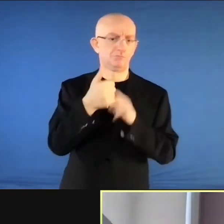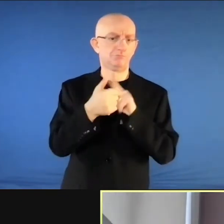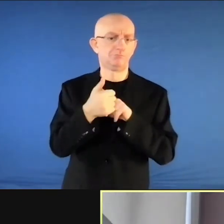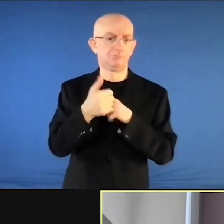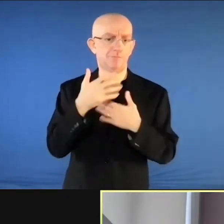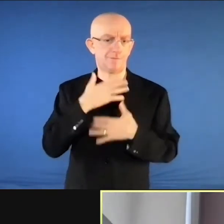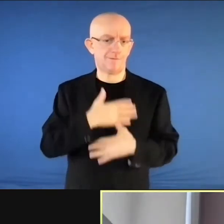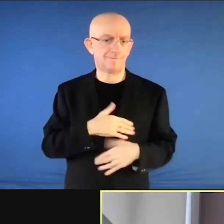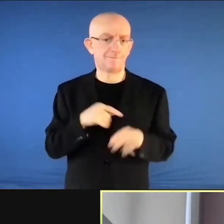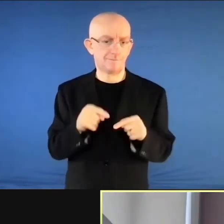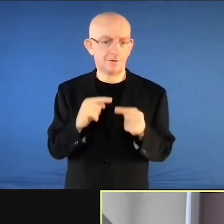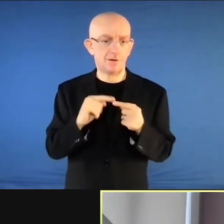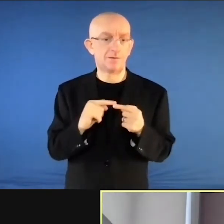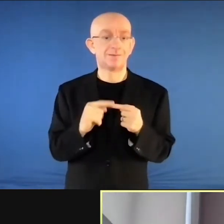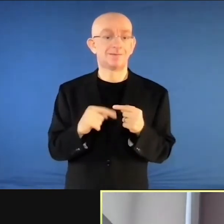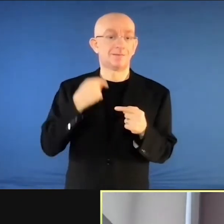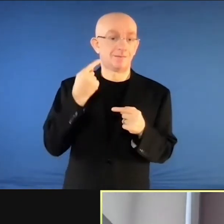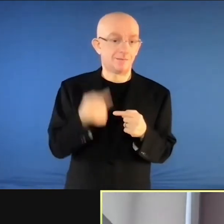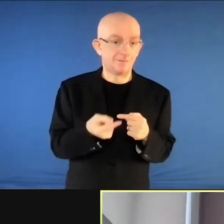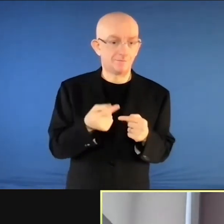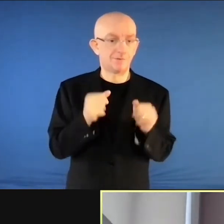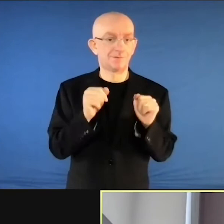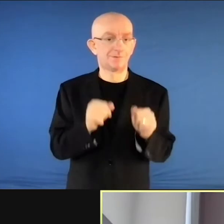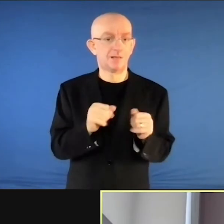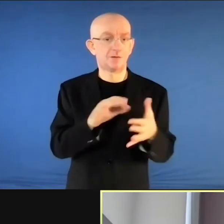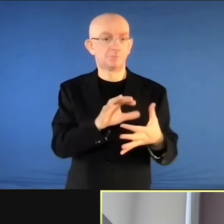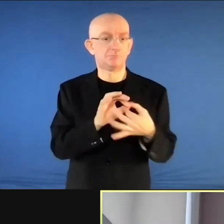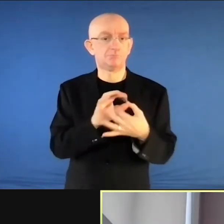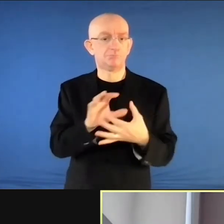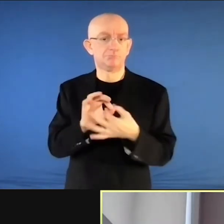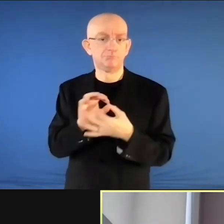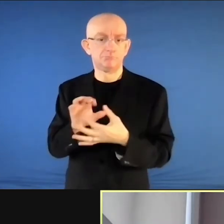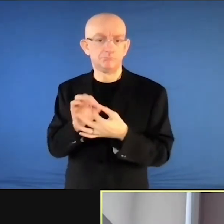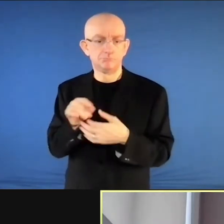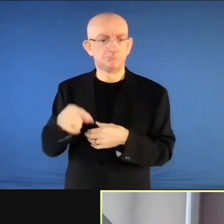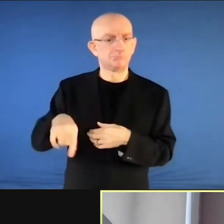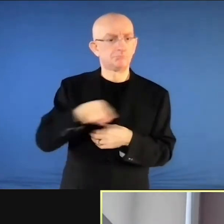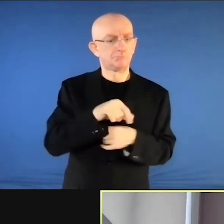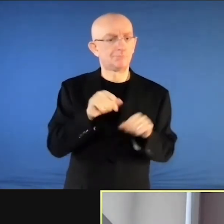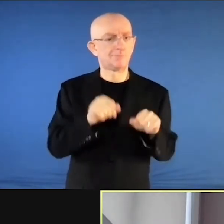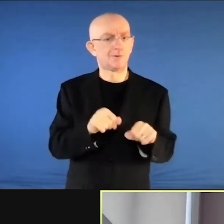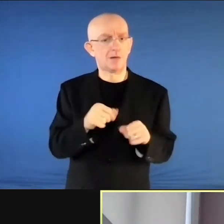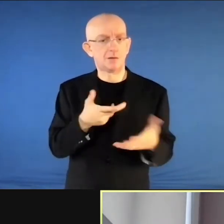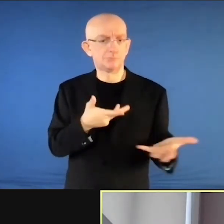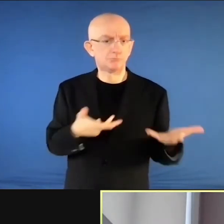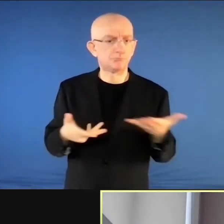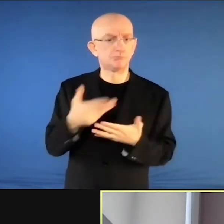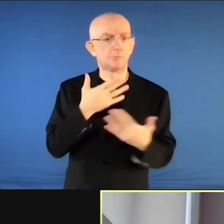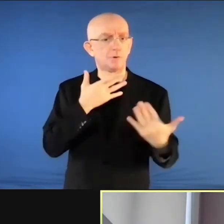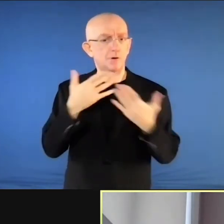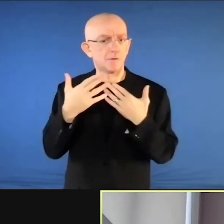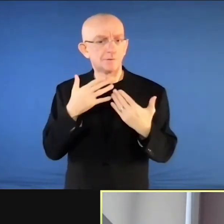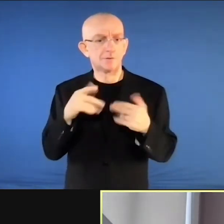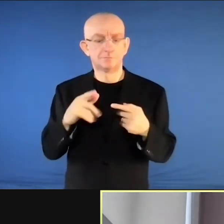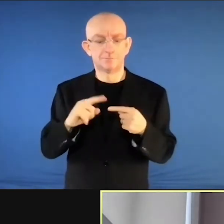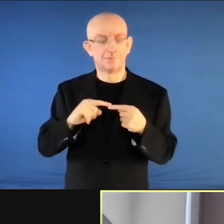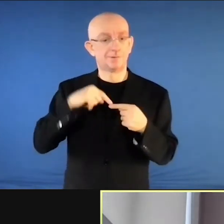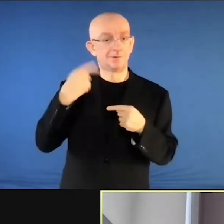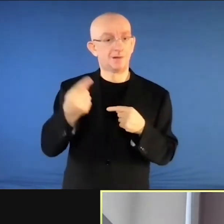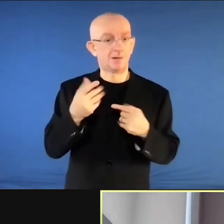we can also use our conferences. Our next conference will be organized in Ghana,